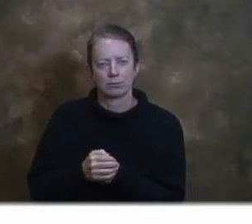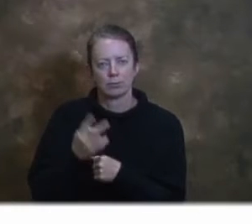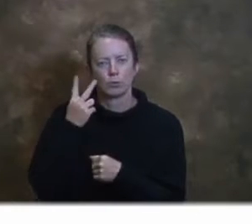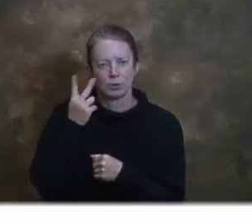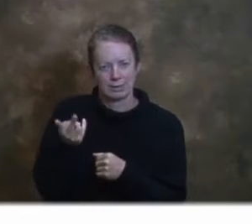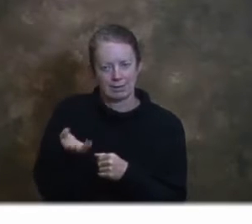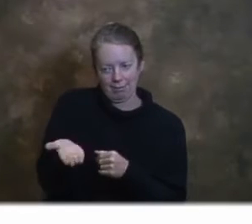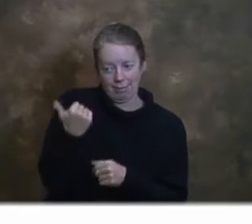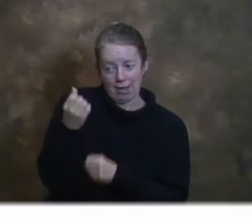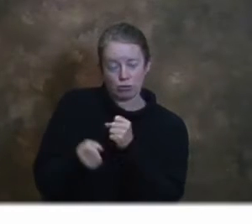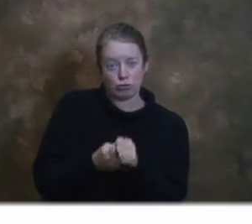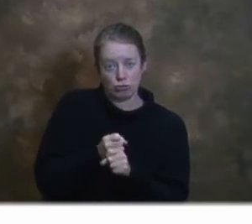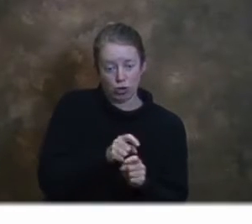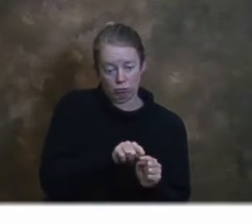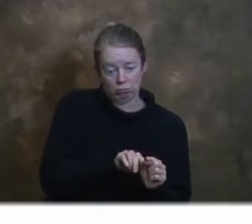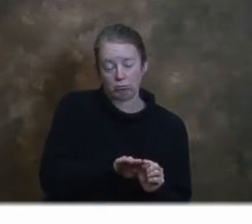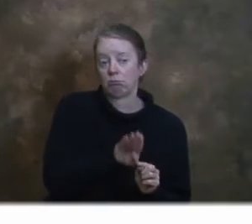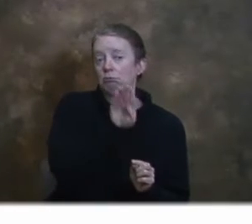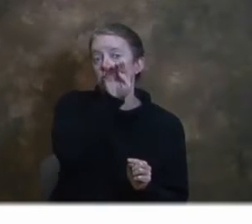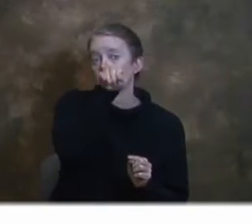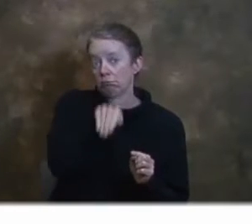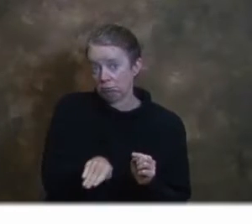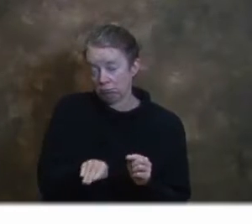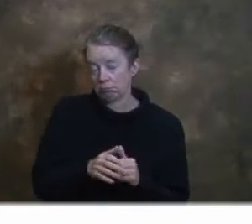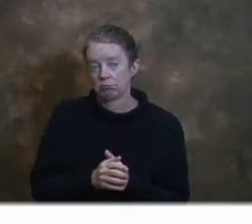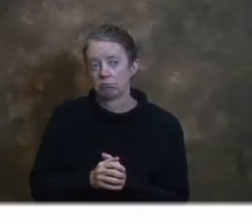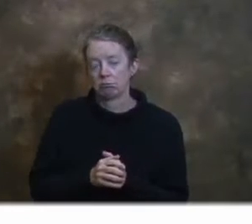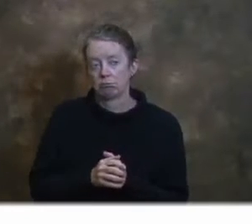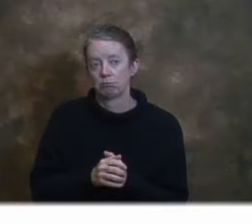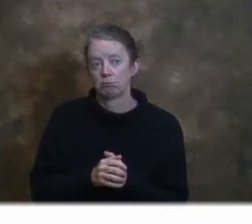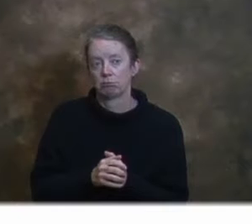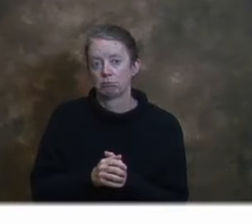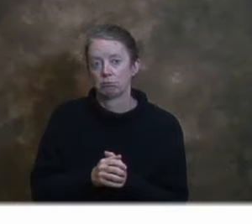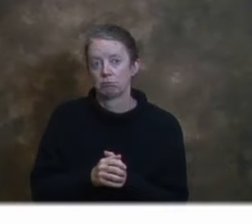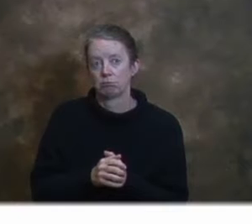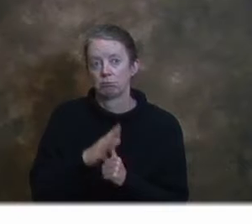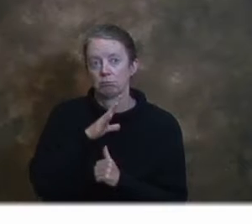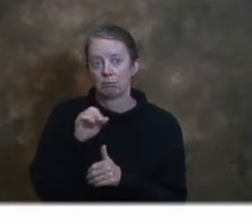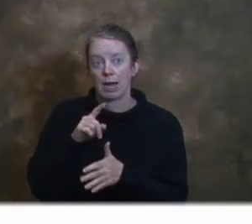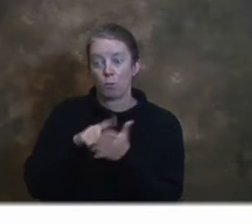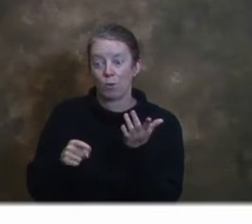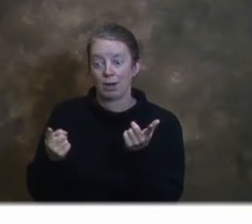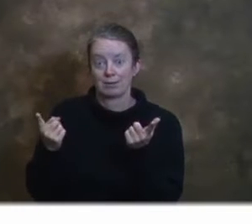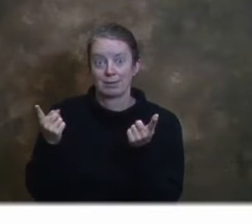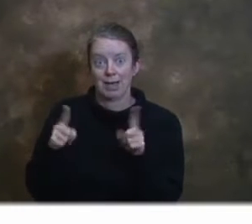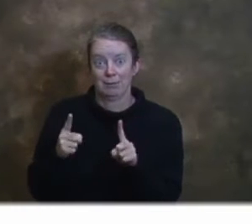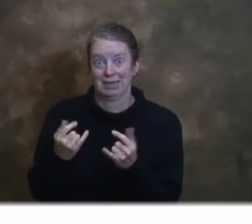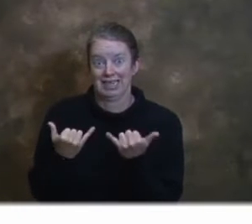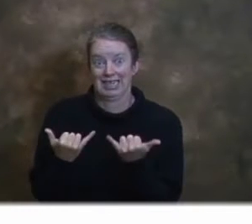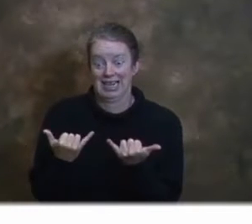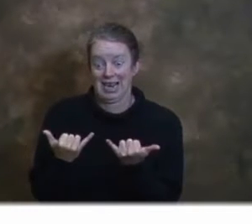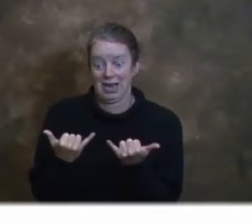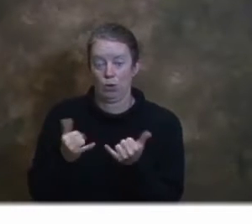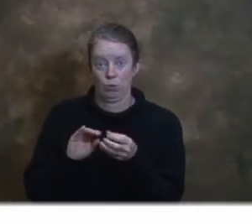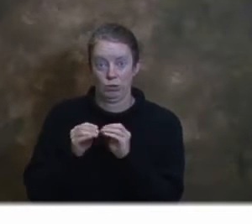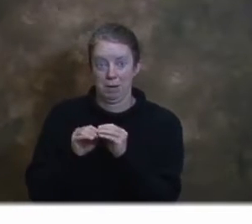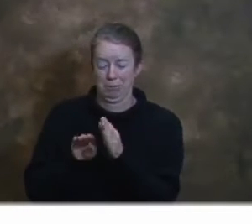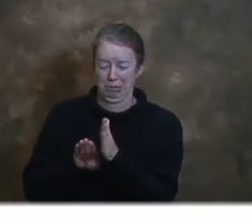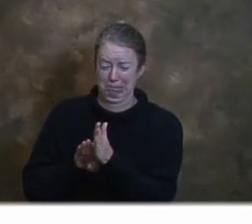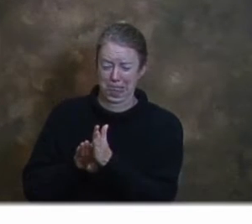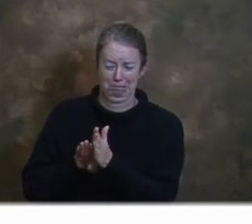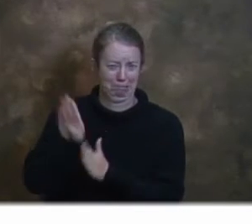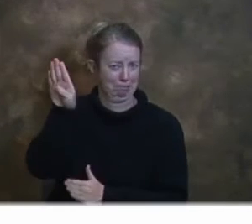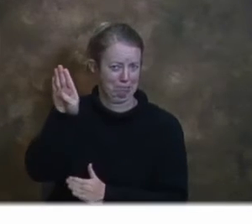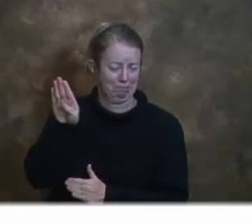peak of last year's surge around this time and the peak and what we are seeing right now with the current Omicron